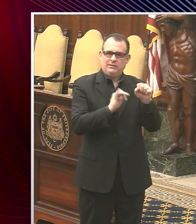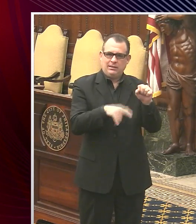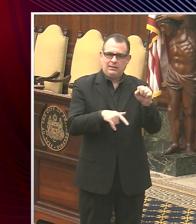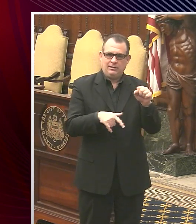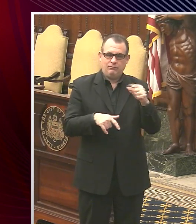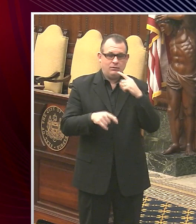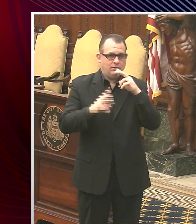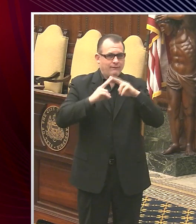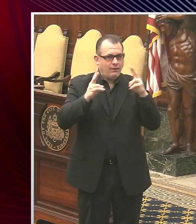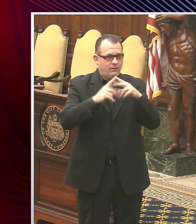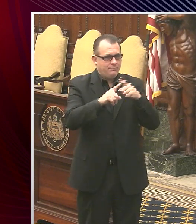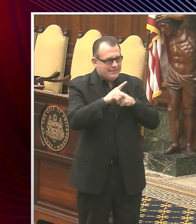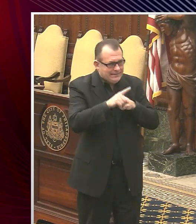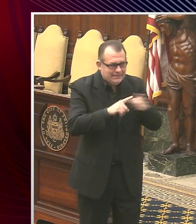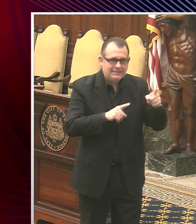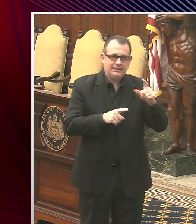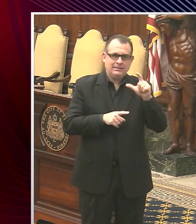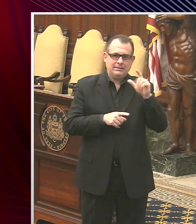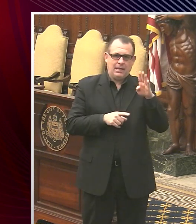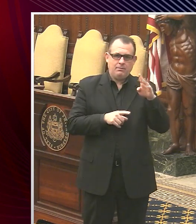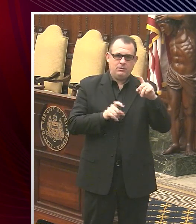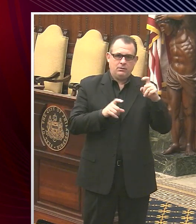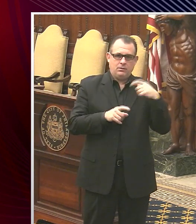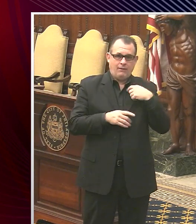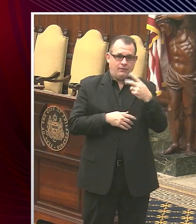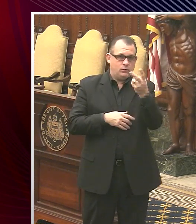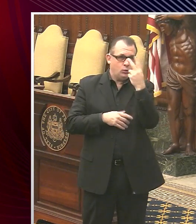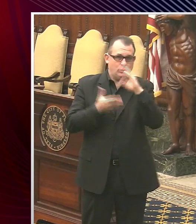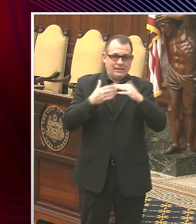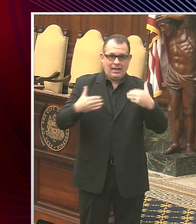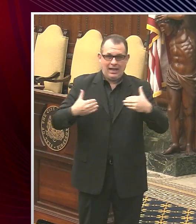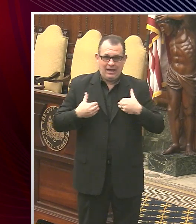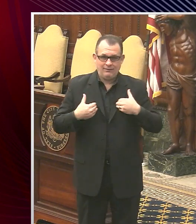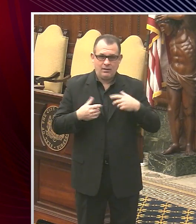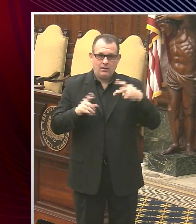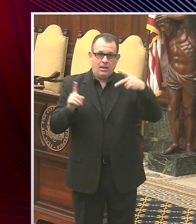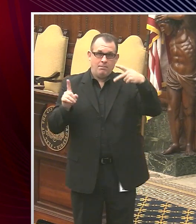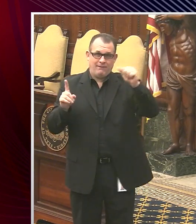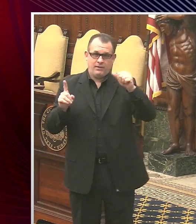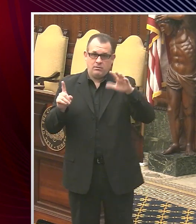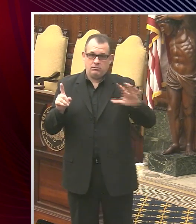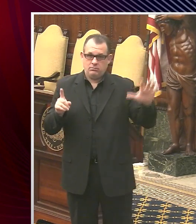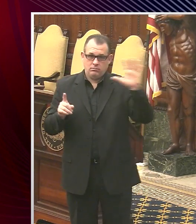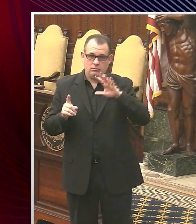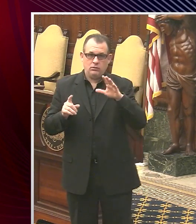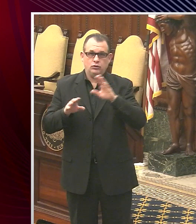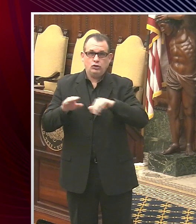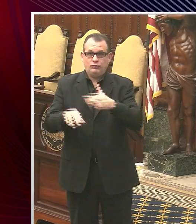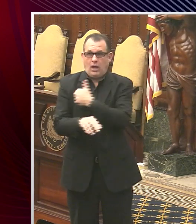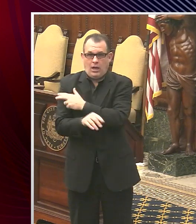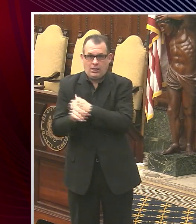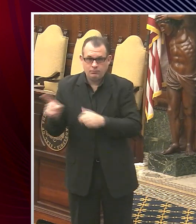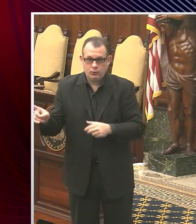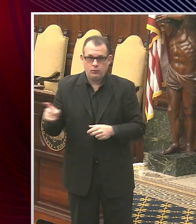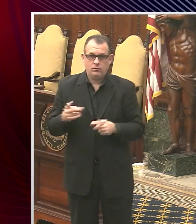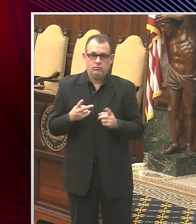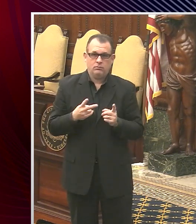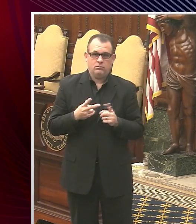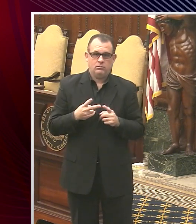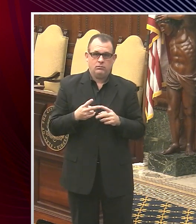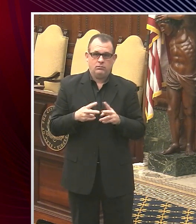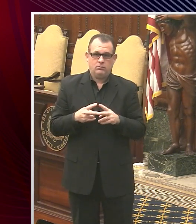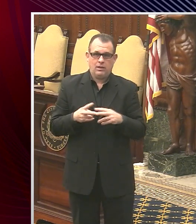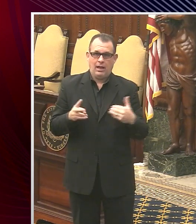laboratories. I know of 2 laboratories in the city, one at the University of Pennsylvania, one at the Children's Hospital Pennsylvania, or Children's Hospital